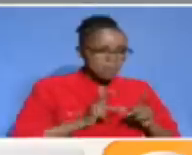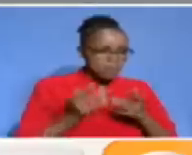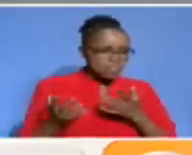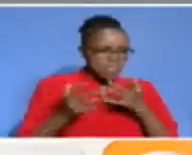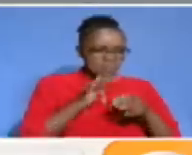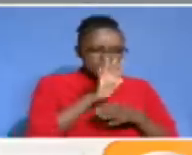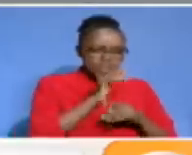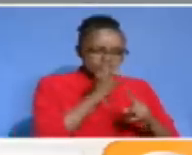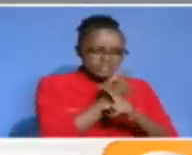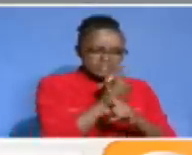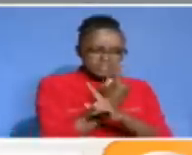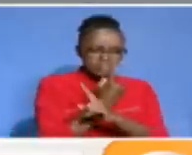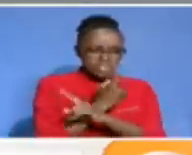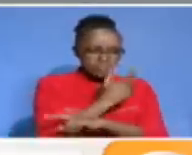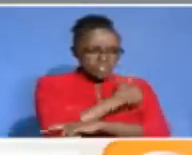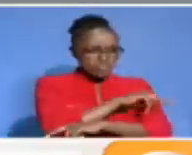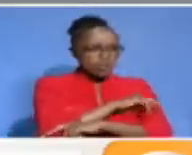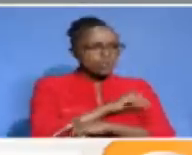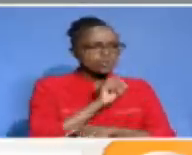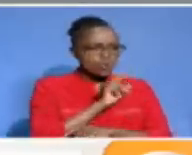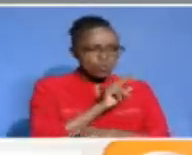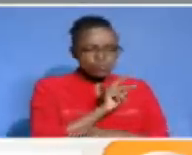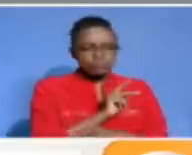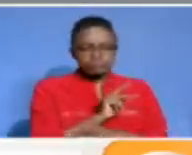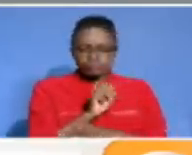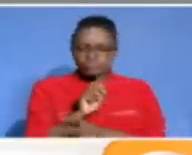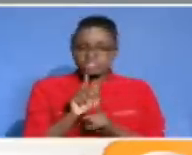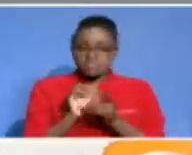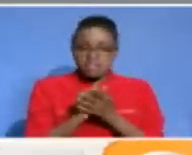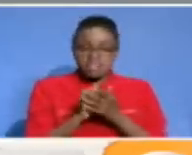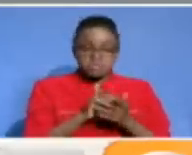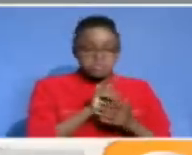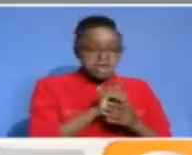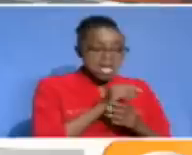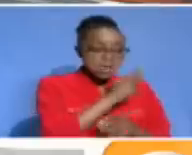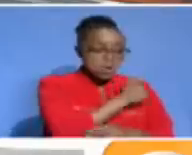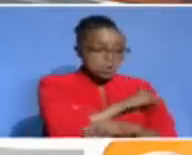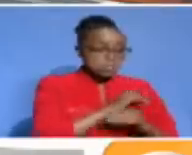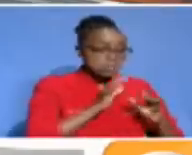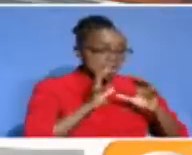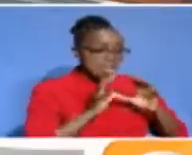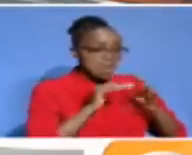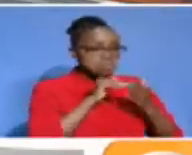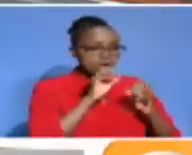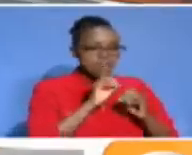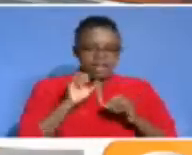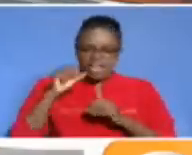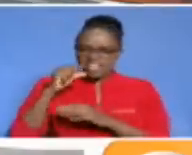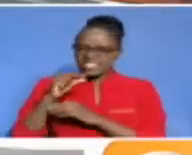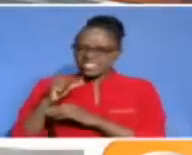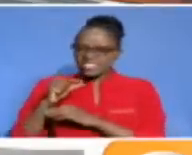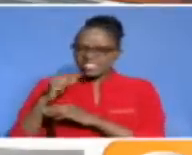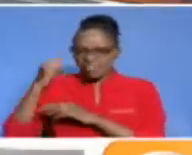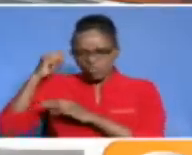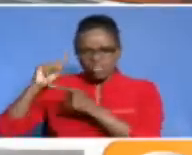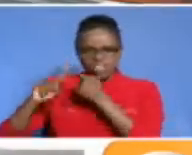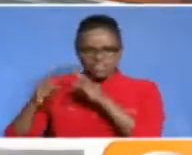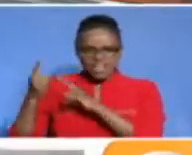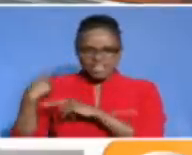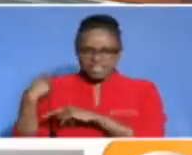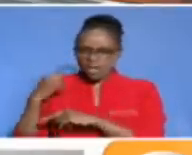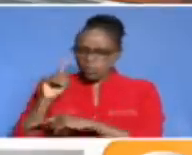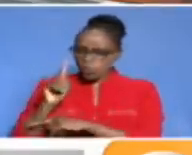about 5 different hospitals. Oh. So as not to overload one hospital. SG, if you were to look back on yesterday and say the